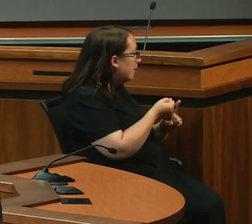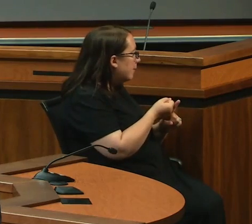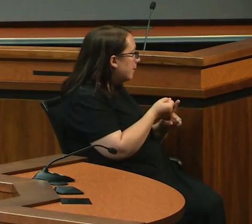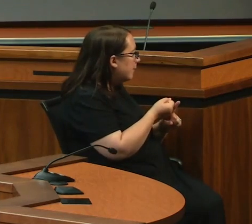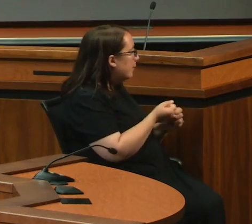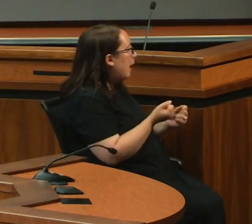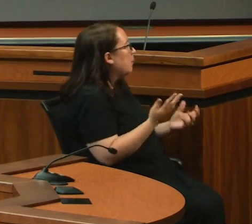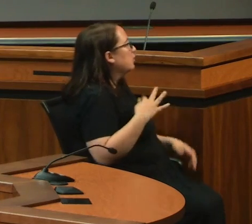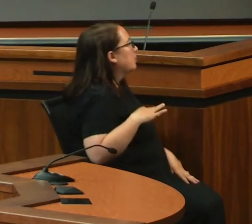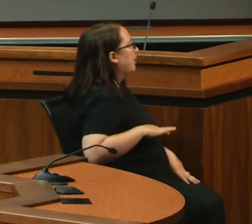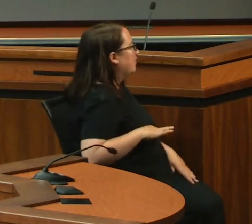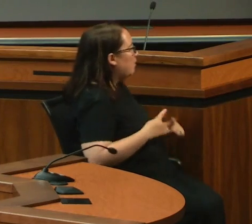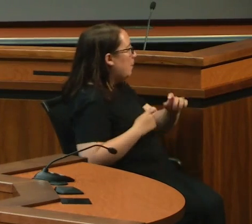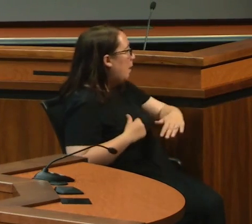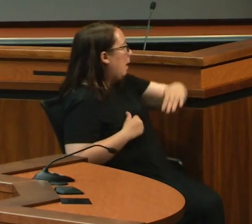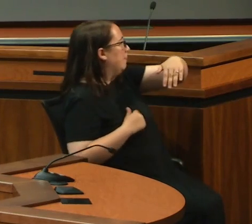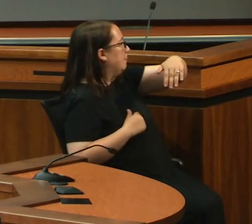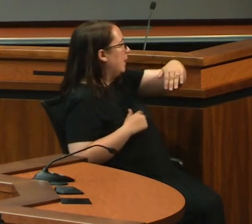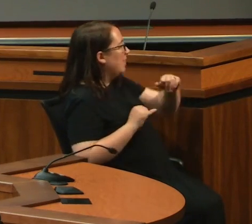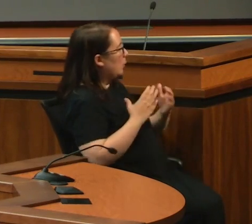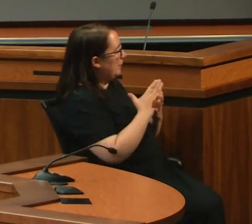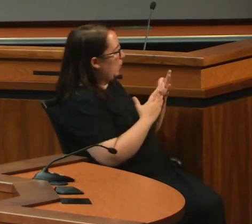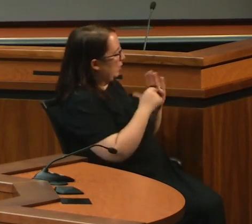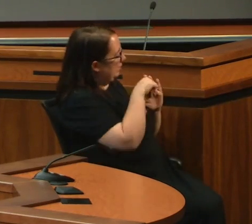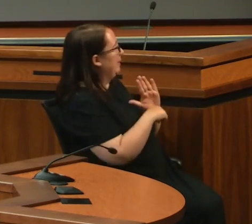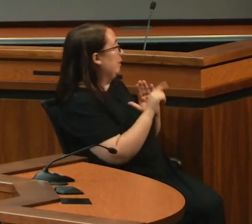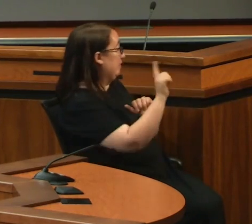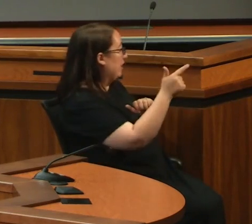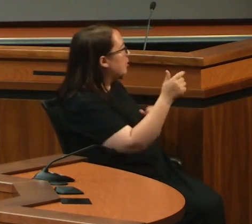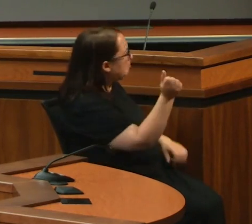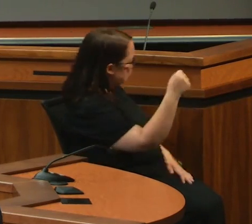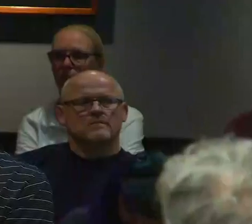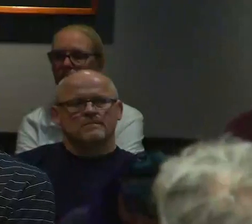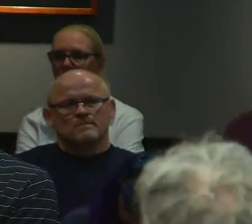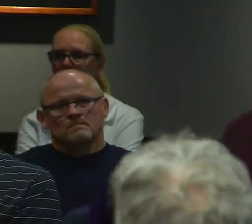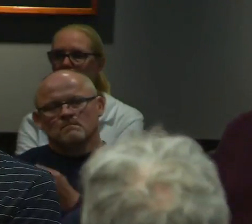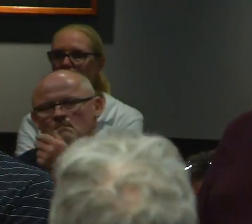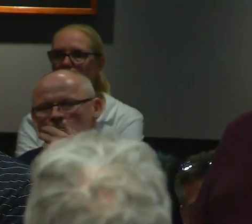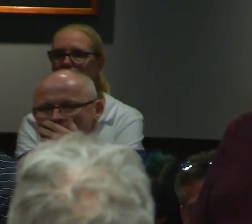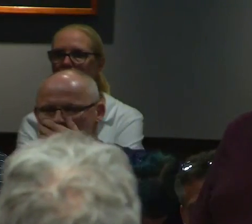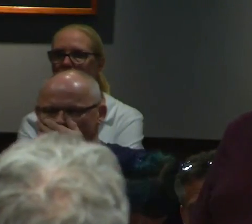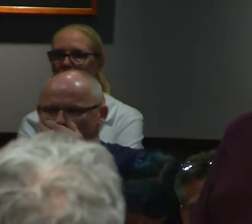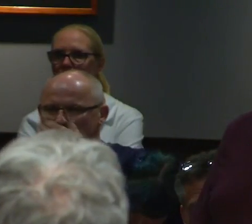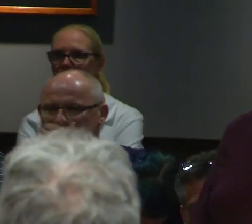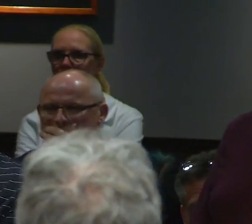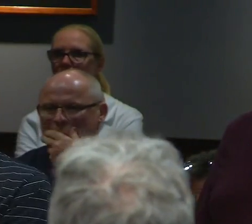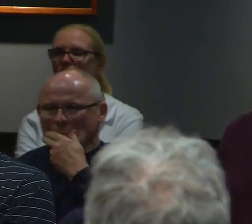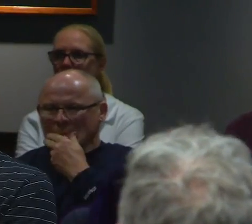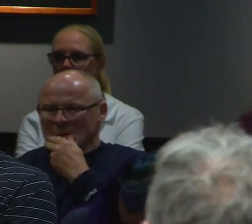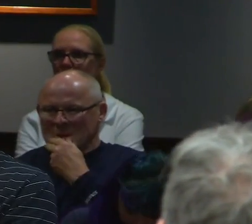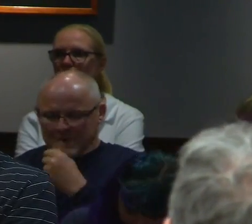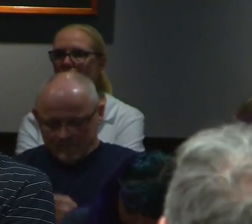additional benefit you get. And that'll be part of the devil in the details as we go forward. Because, yeah, that's where I see the 2011 storm. It backed